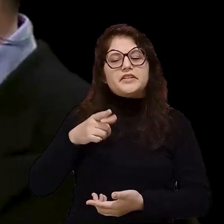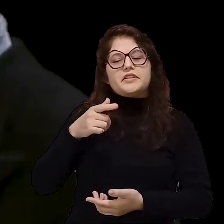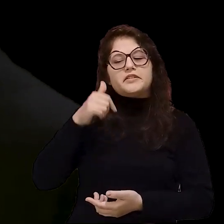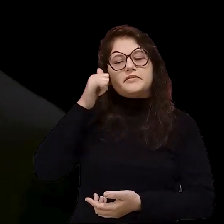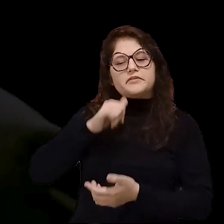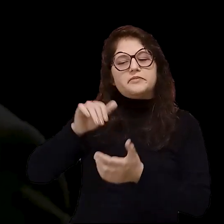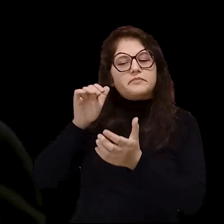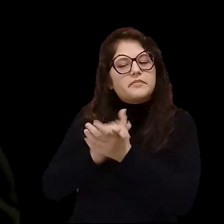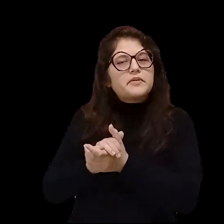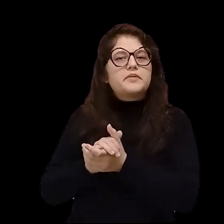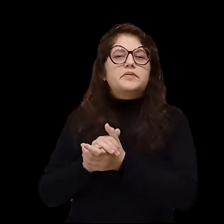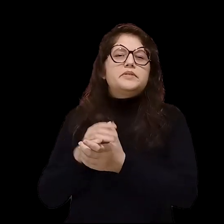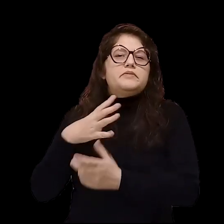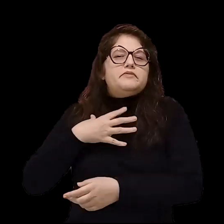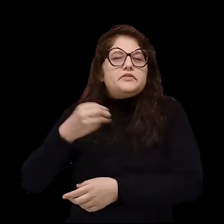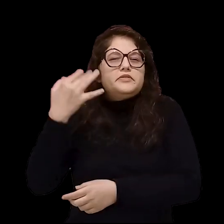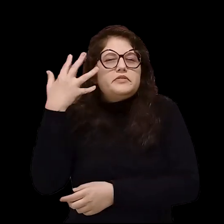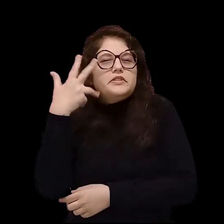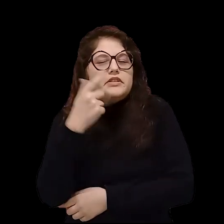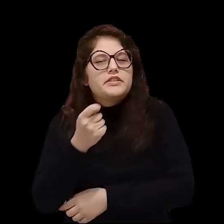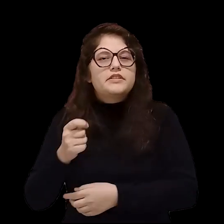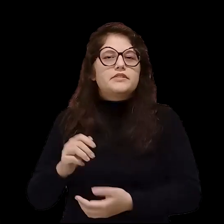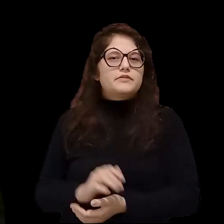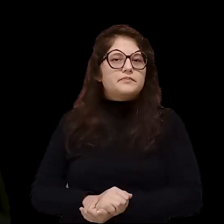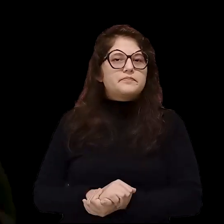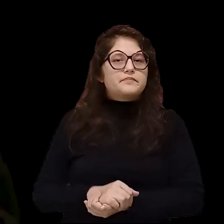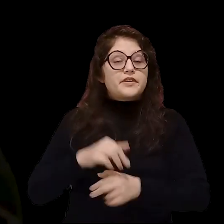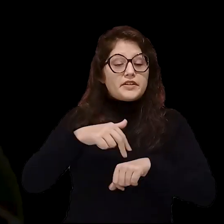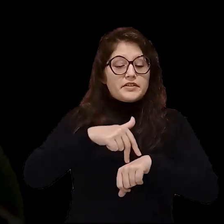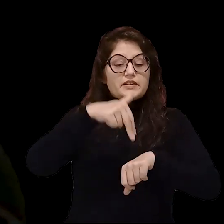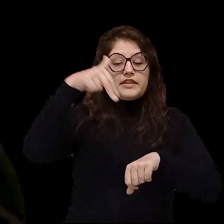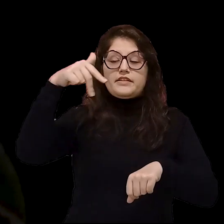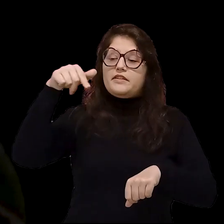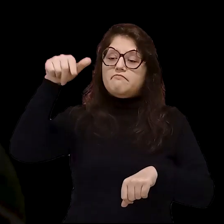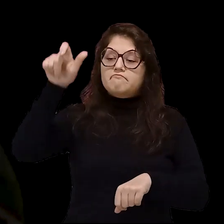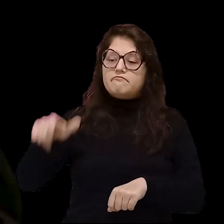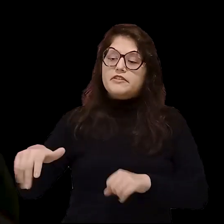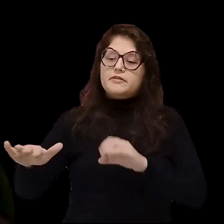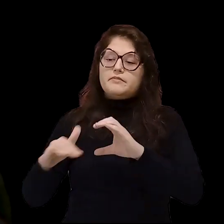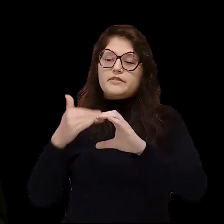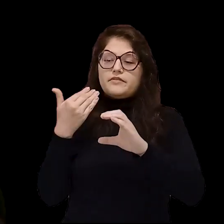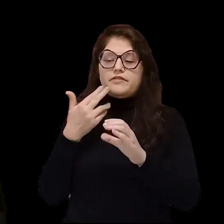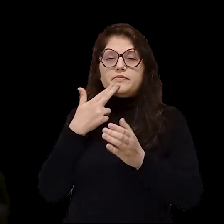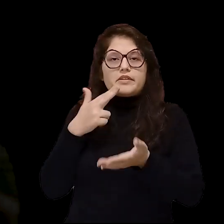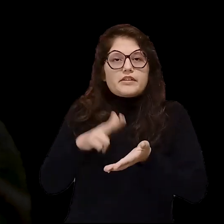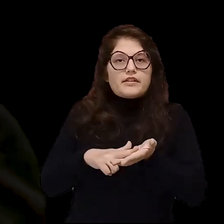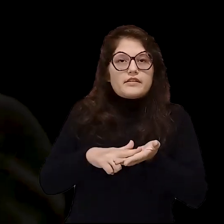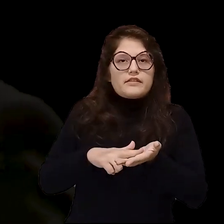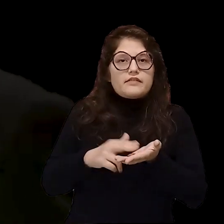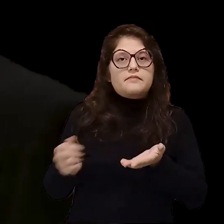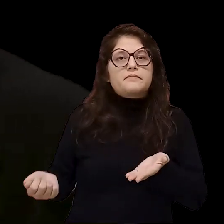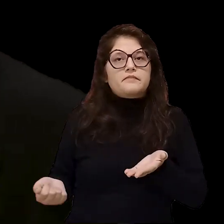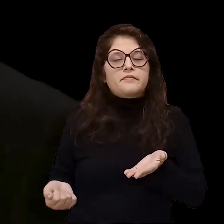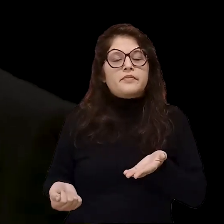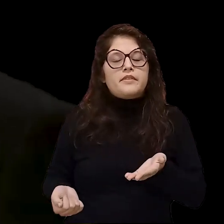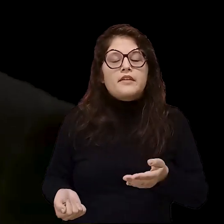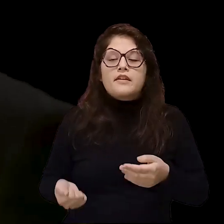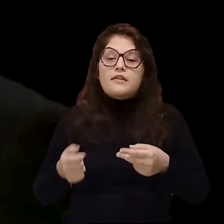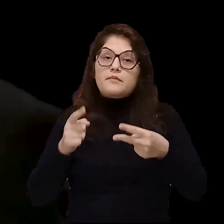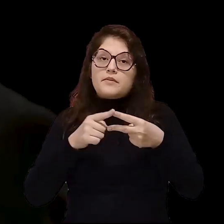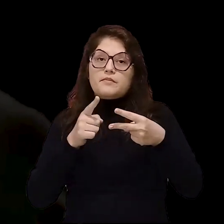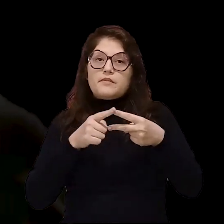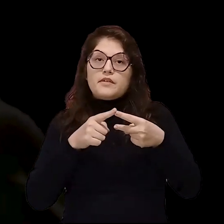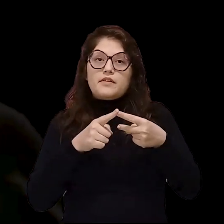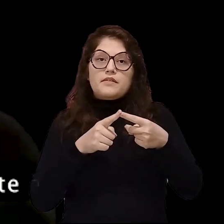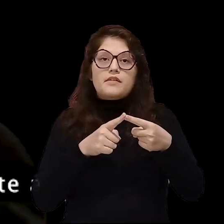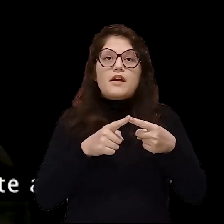He's now a friend of mine. He has a lovely wife and 2 beautiful children. He wrote me a letter the Christmas after the surgery, and